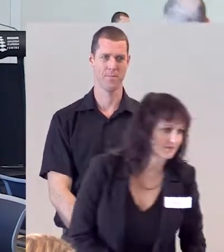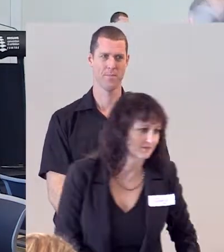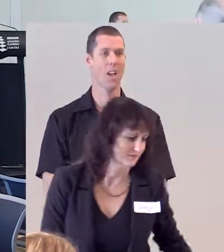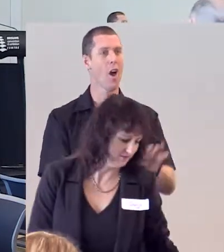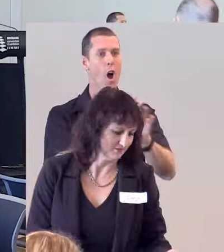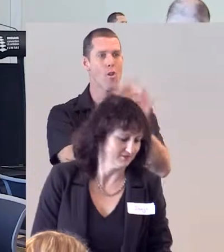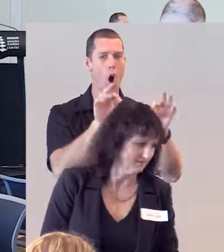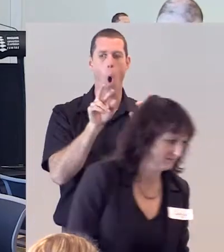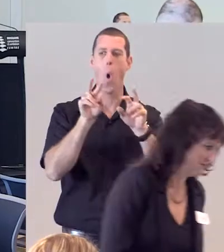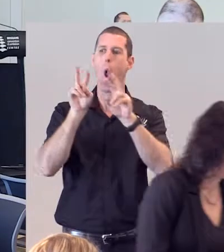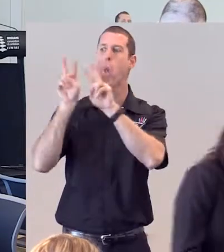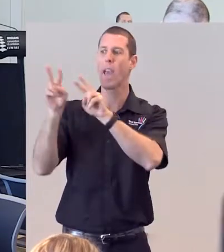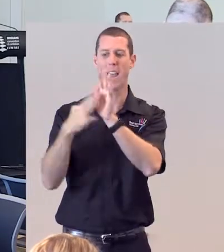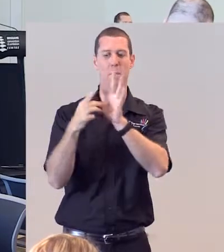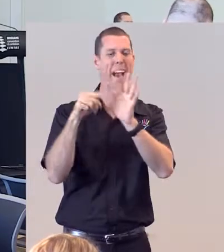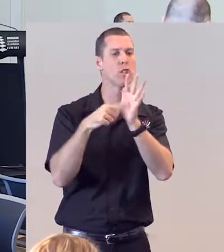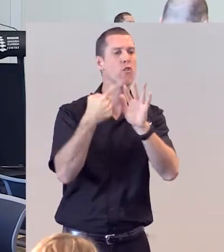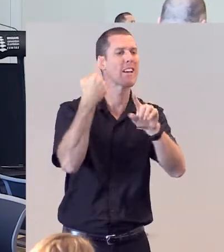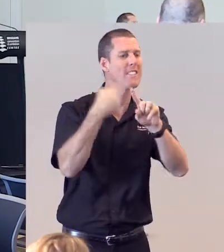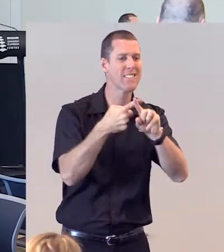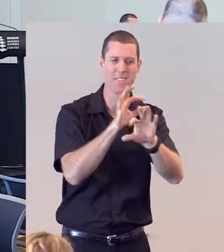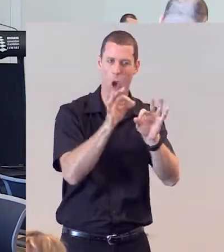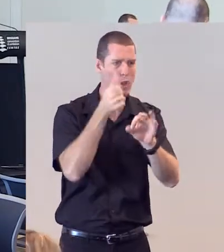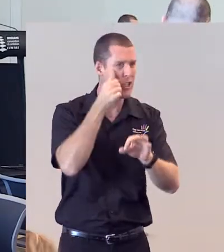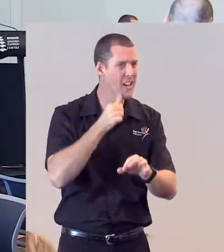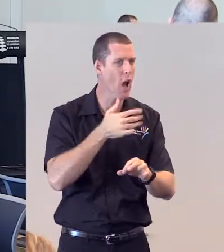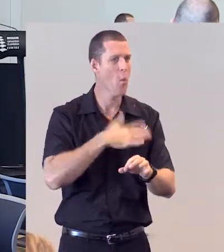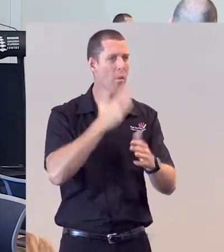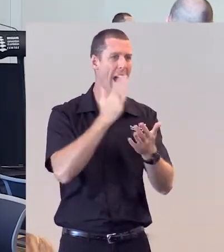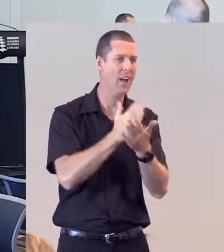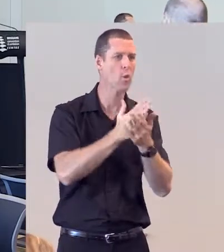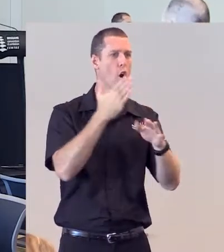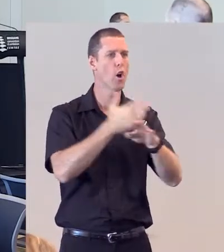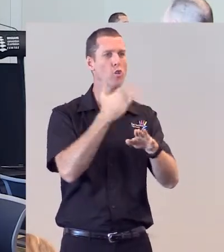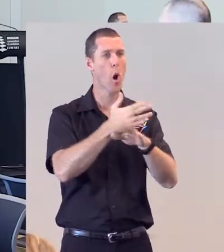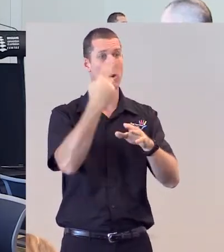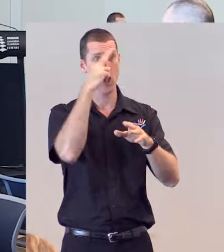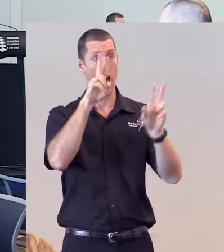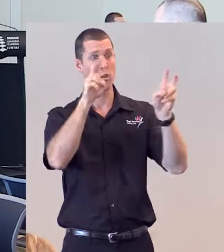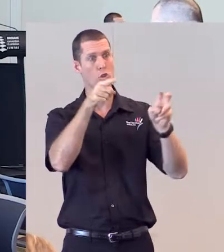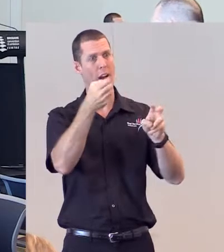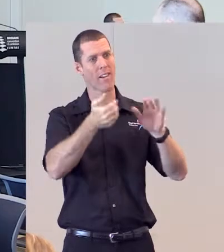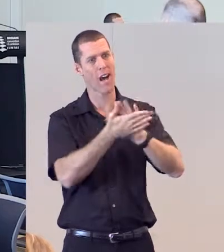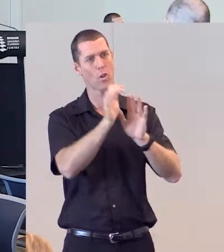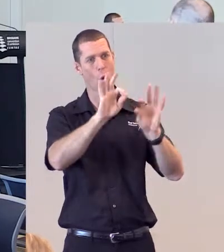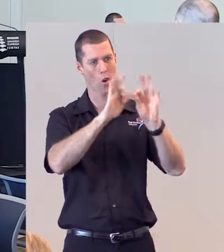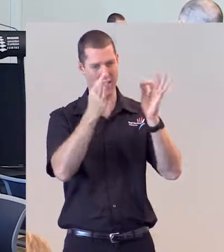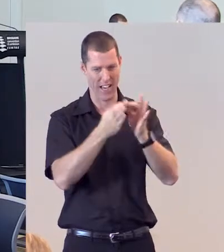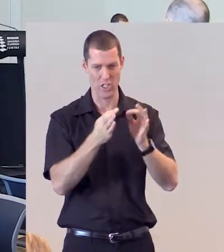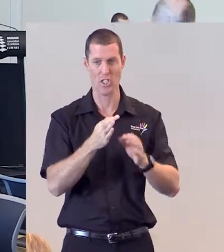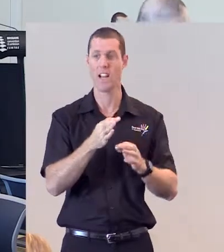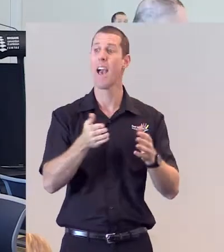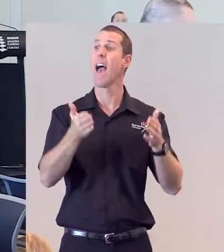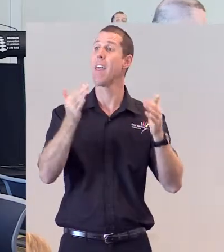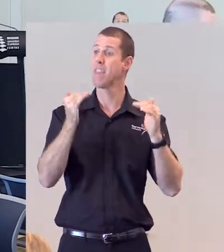And no looking at the matrix. So we want the actual job titles that you've got within your organisation. And what we'd like